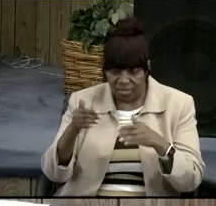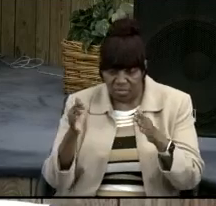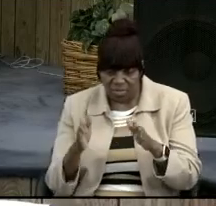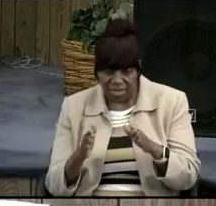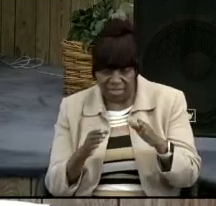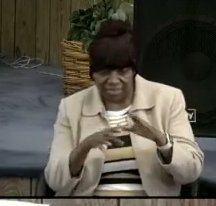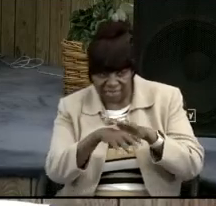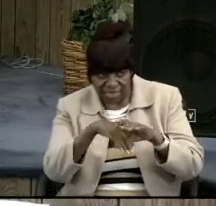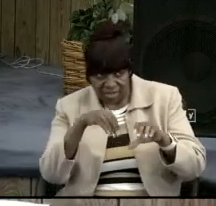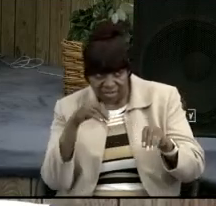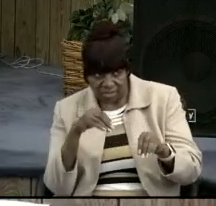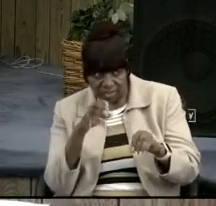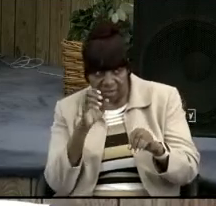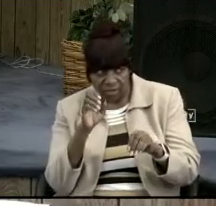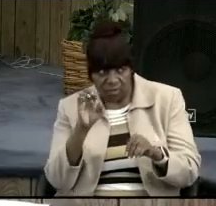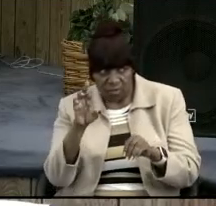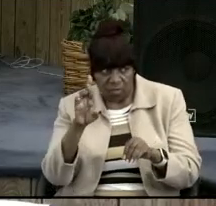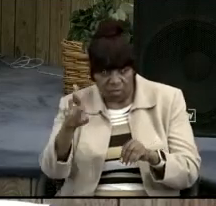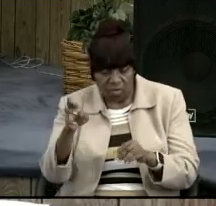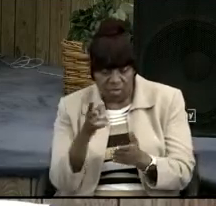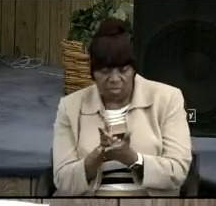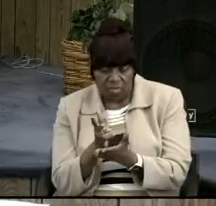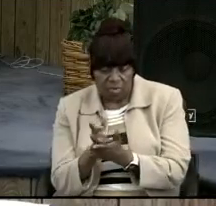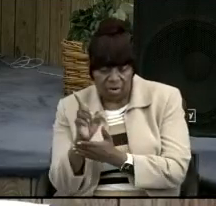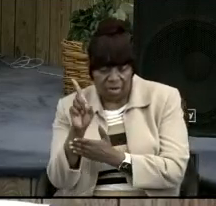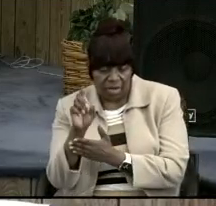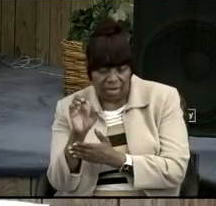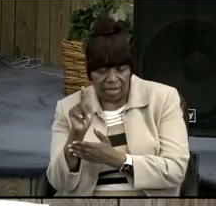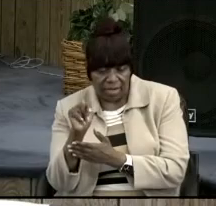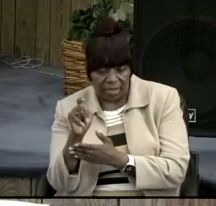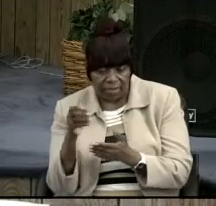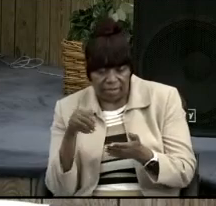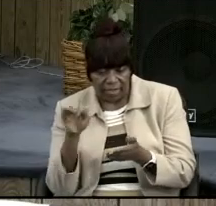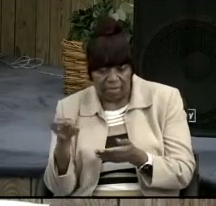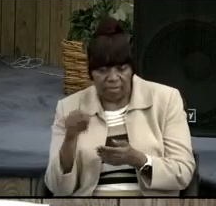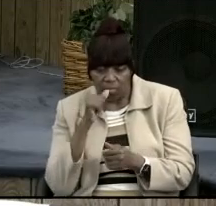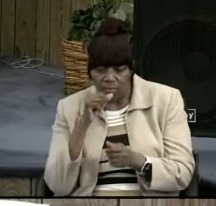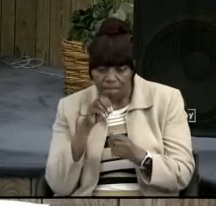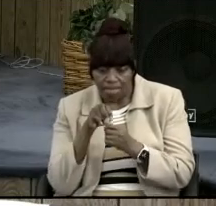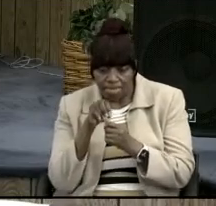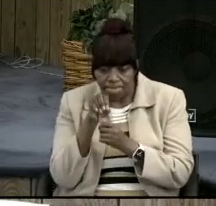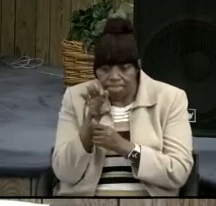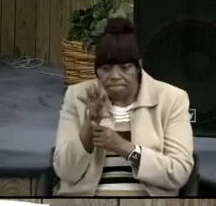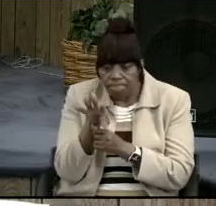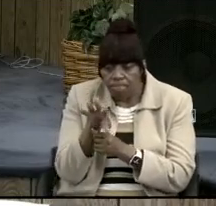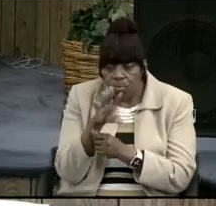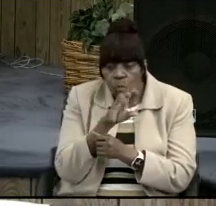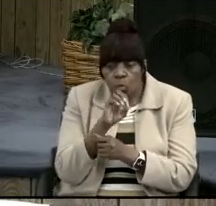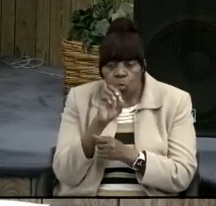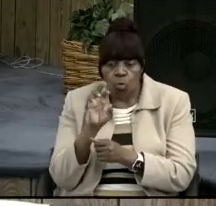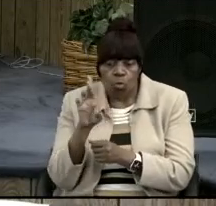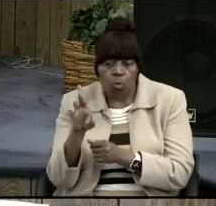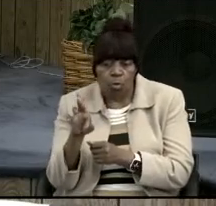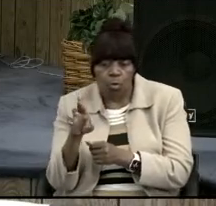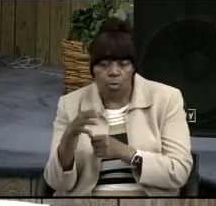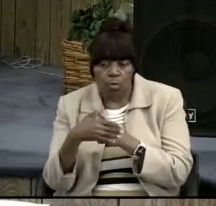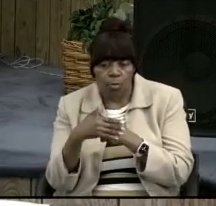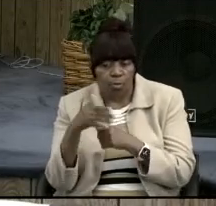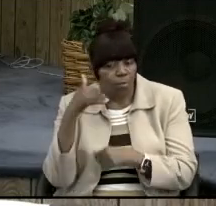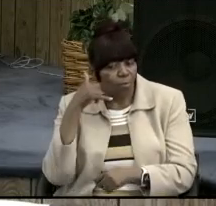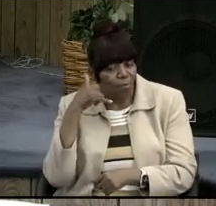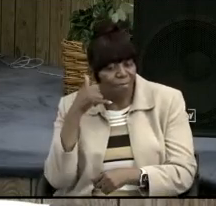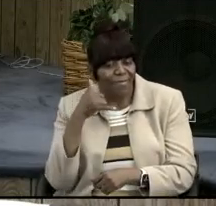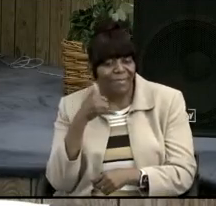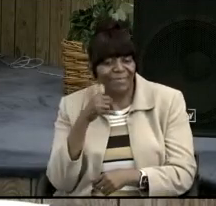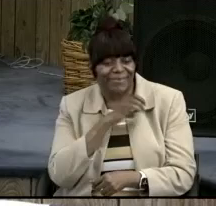wall in the parking lot. You can leave it in here. You can mail it in. Or you can call one of the elders to come